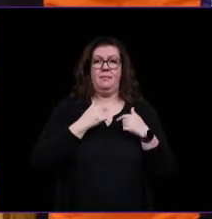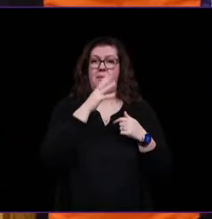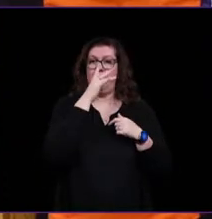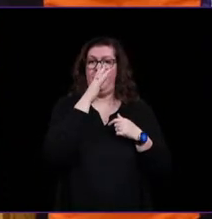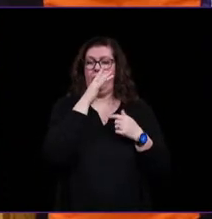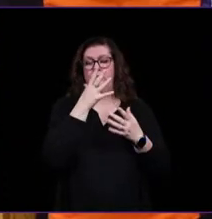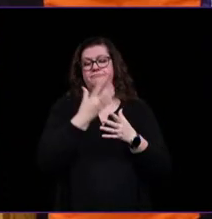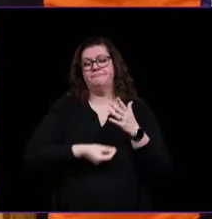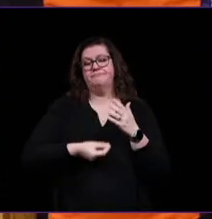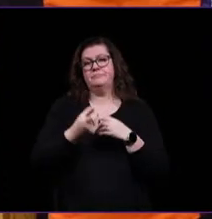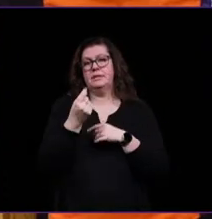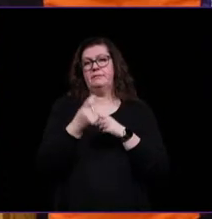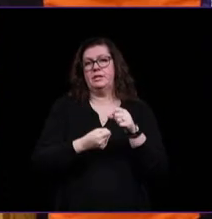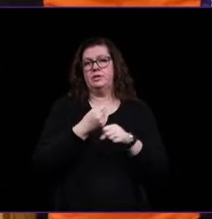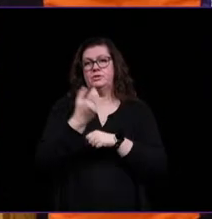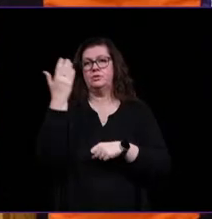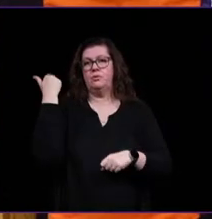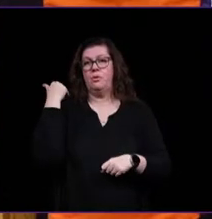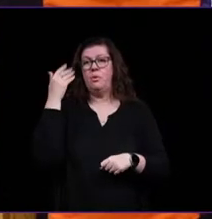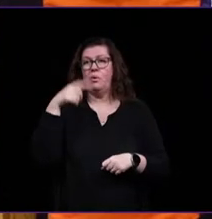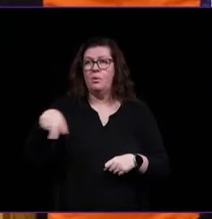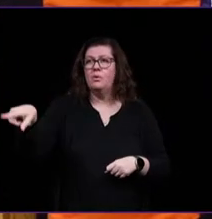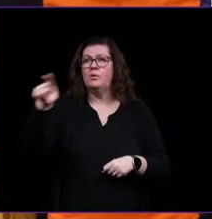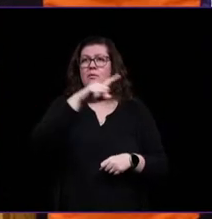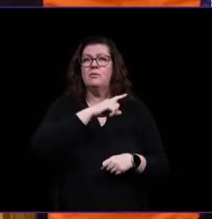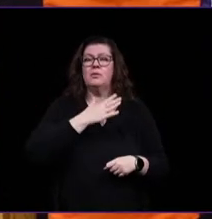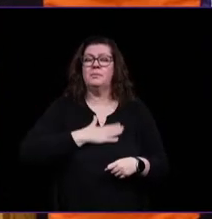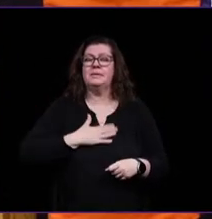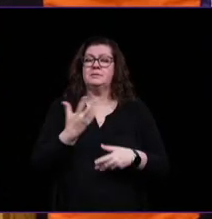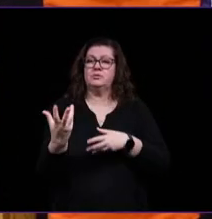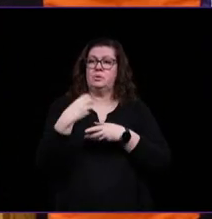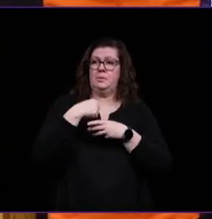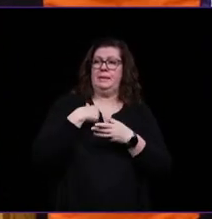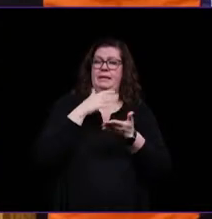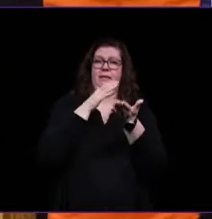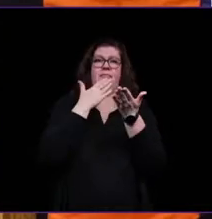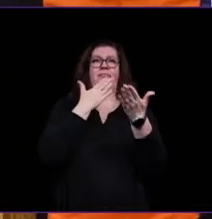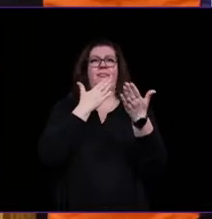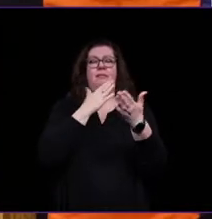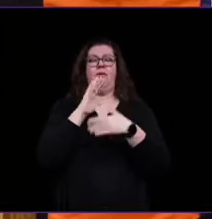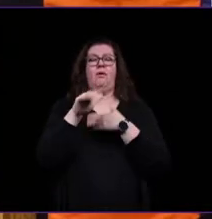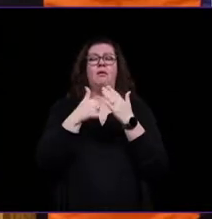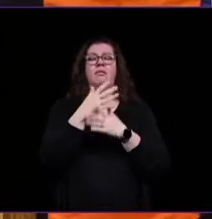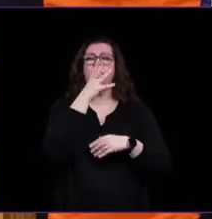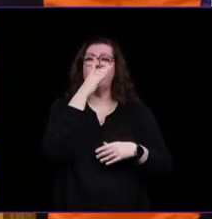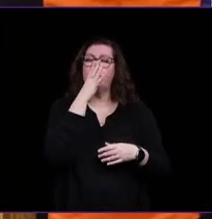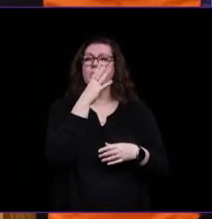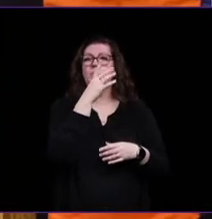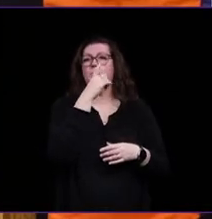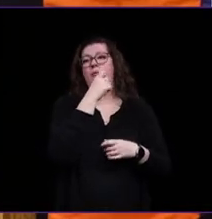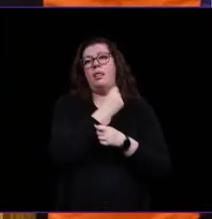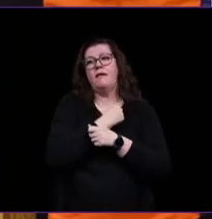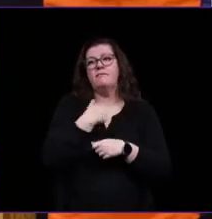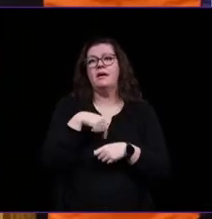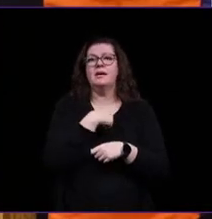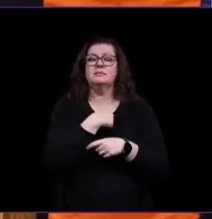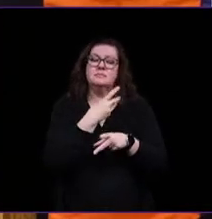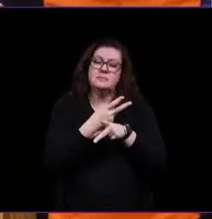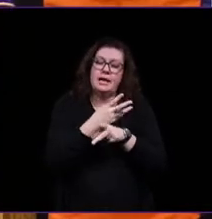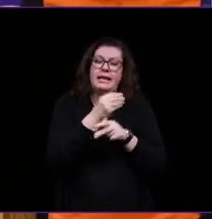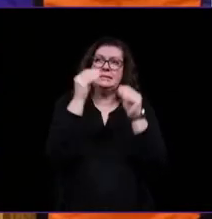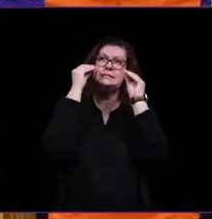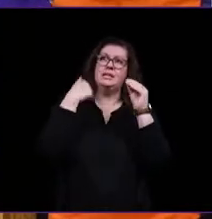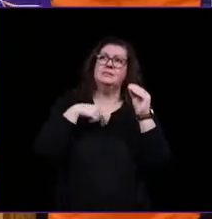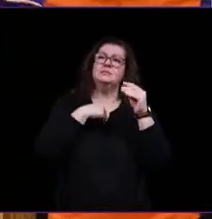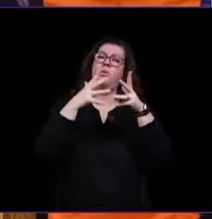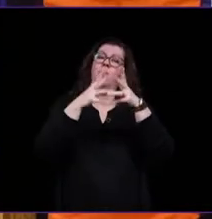years ago. Would you please join me in thanking all of the mothers who are here today who love us, nurture us, and who teach us so